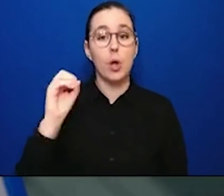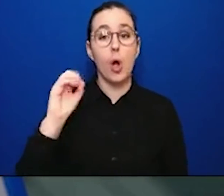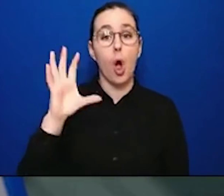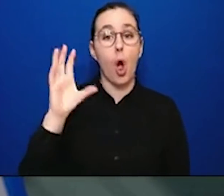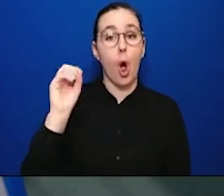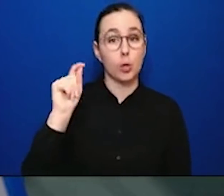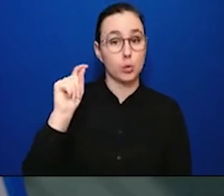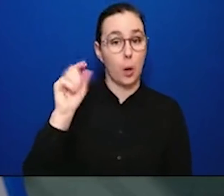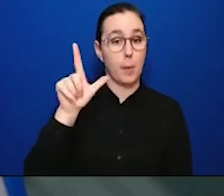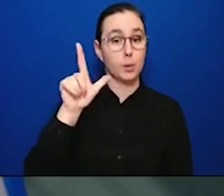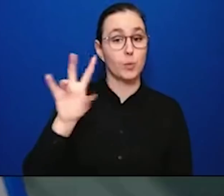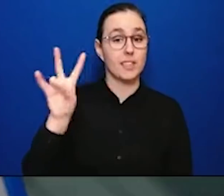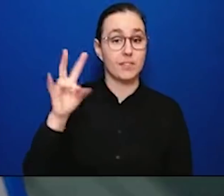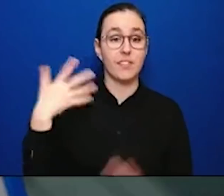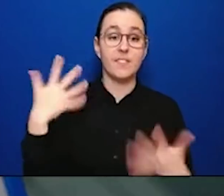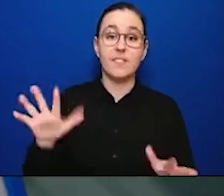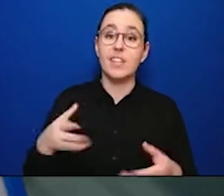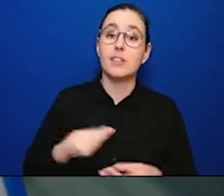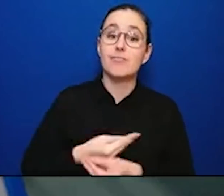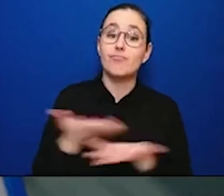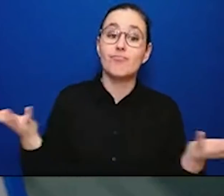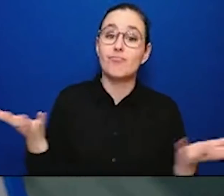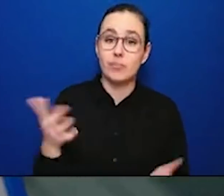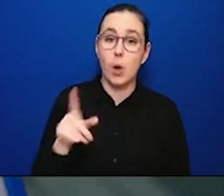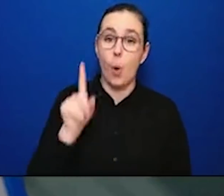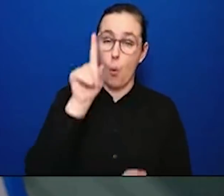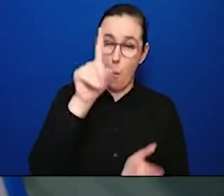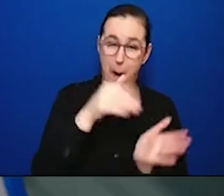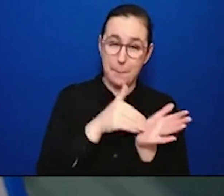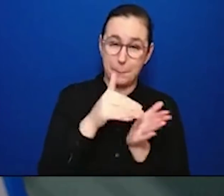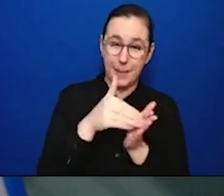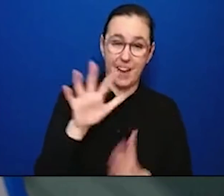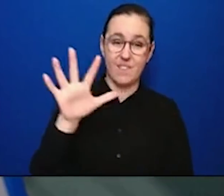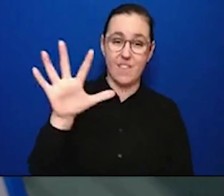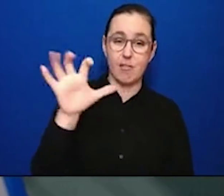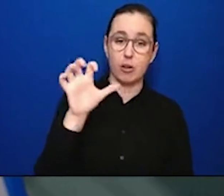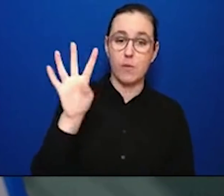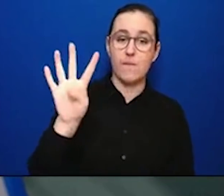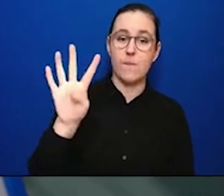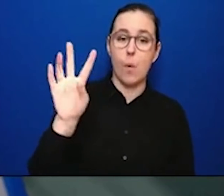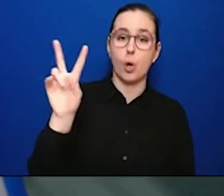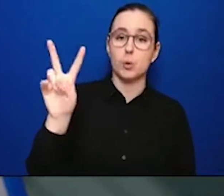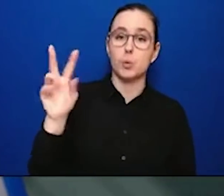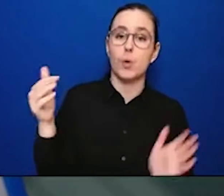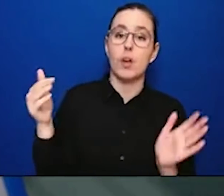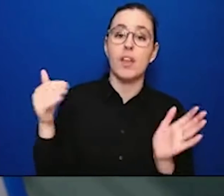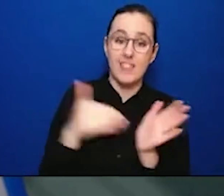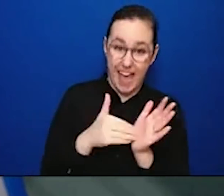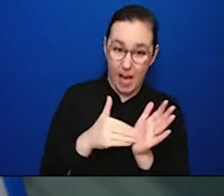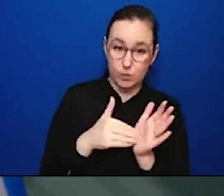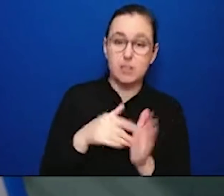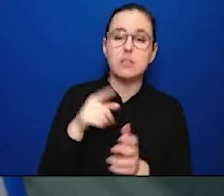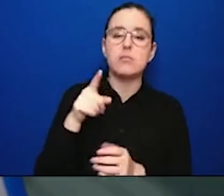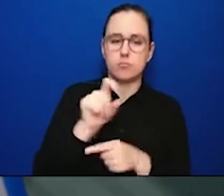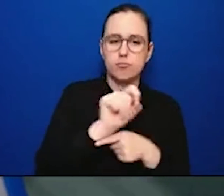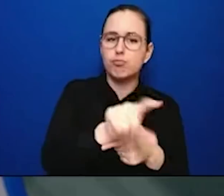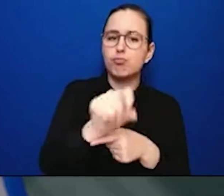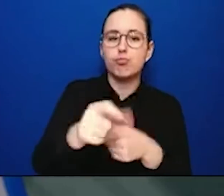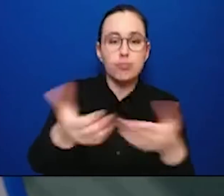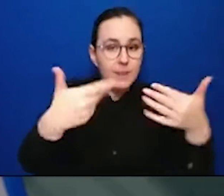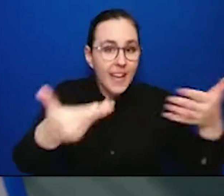1,542,000 booster dose invitations. That's 40% of the eligible population for a booster. And by the end of this coming week, we'll have